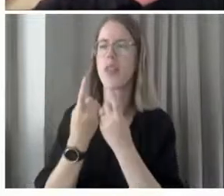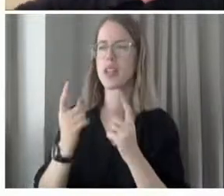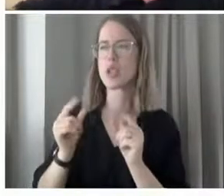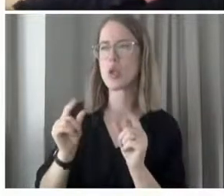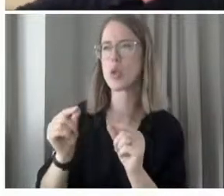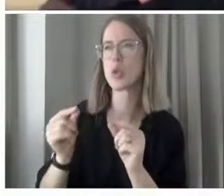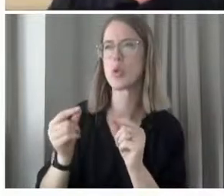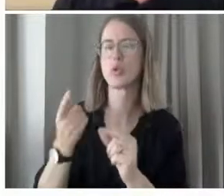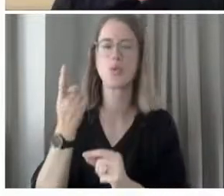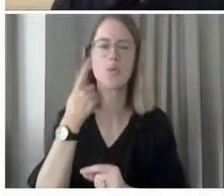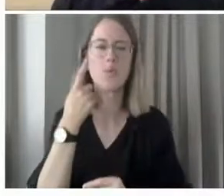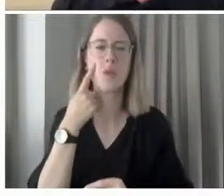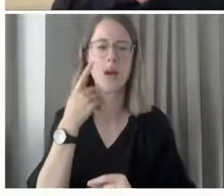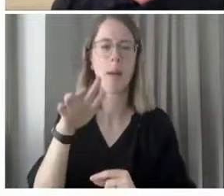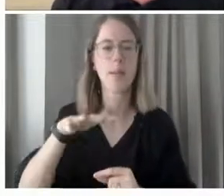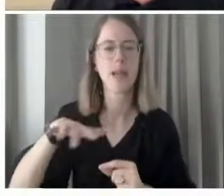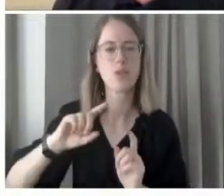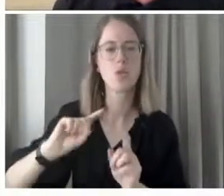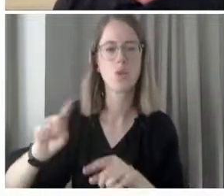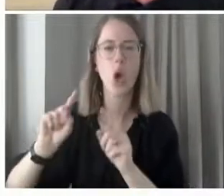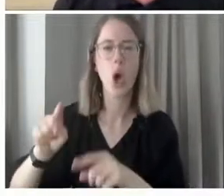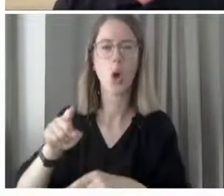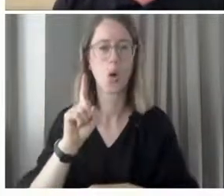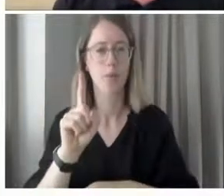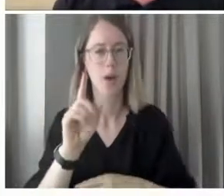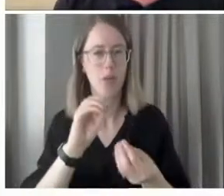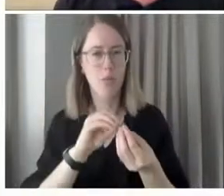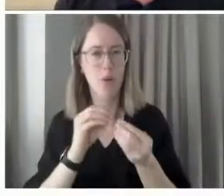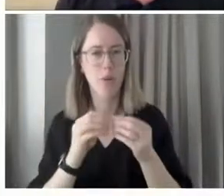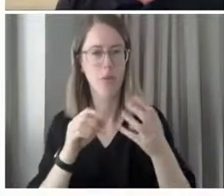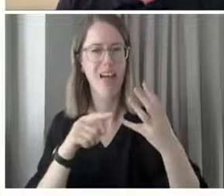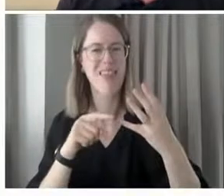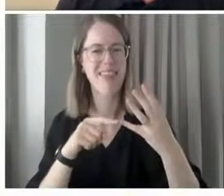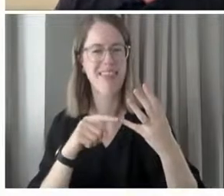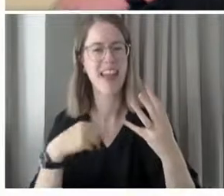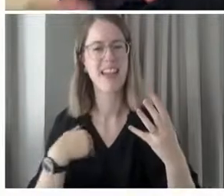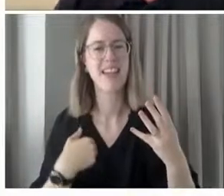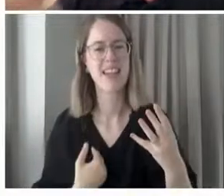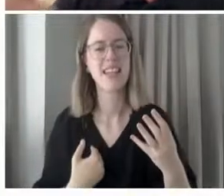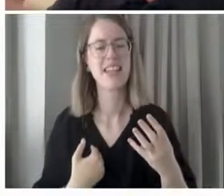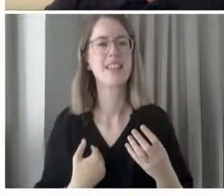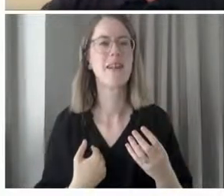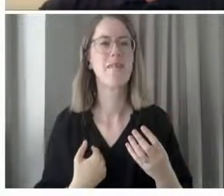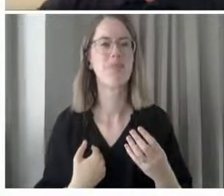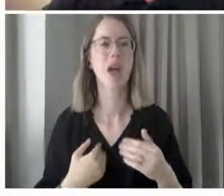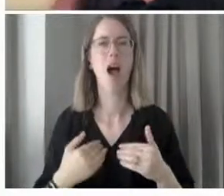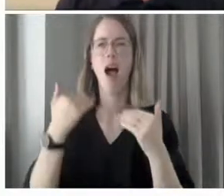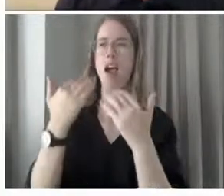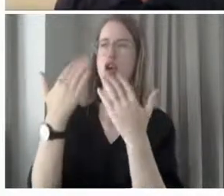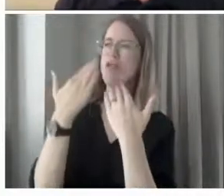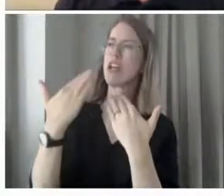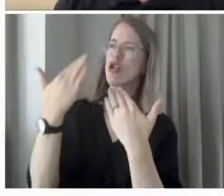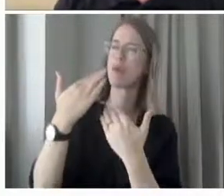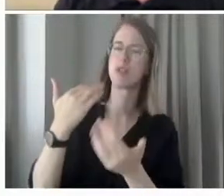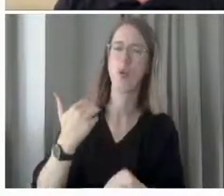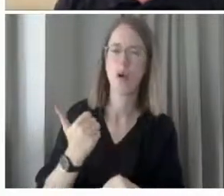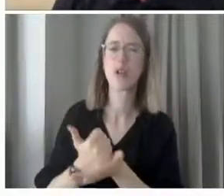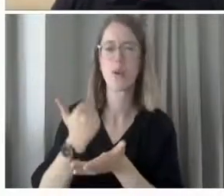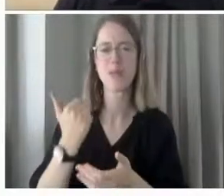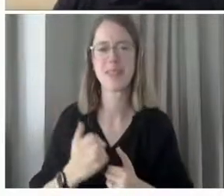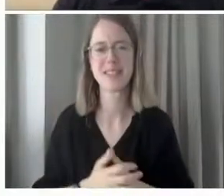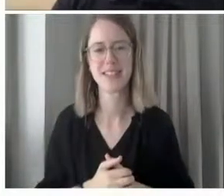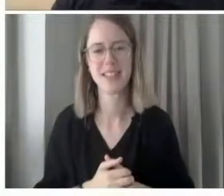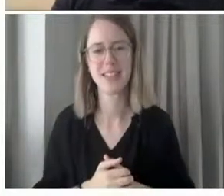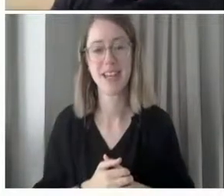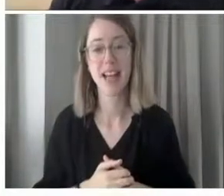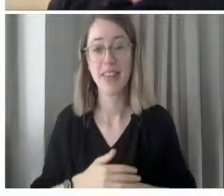to try, places to go. The problem is that they need a high level of reassurance and endorsement so that they're up